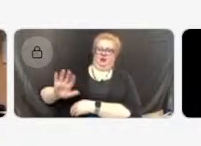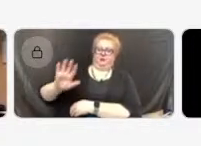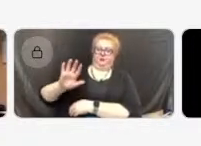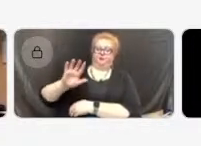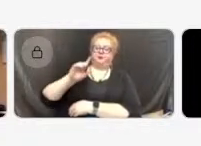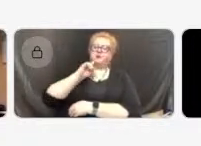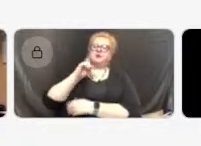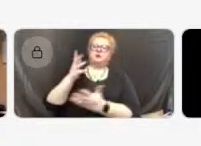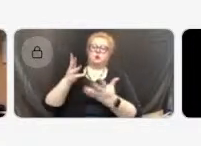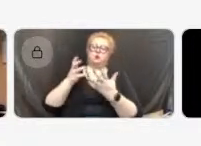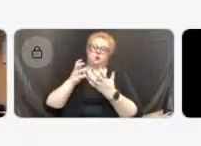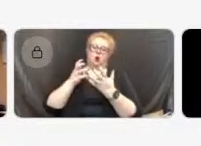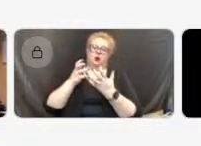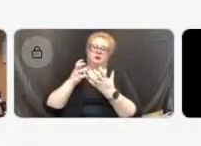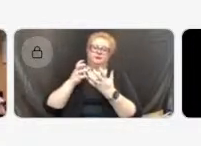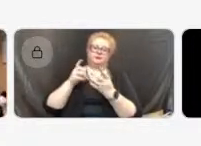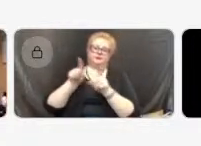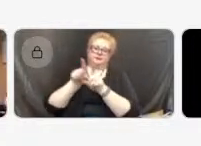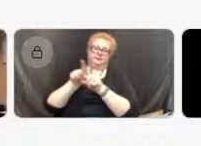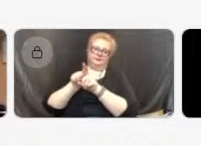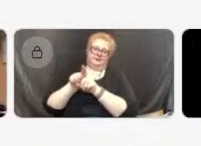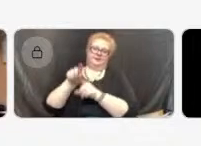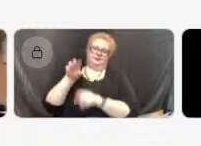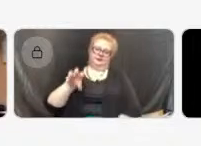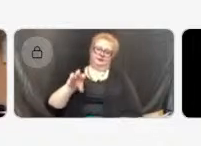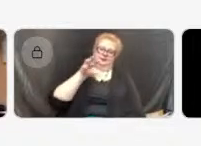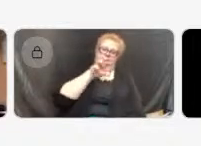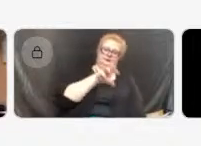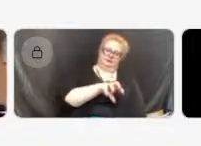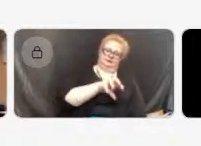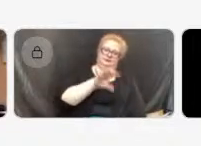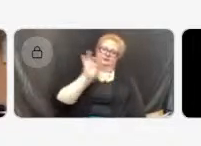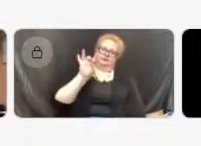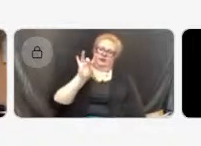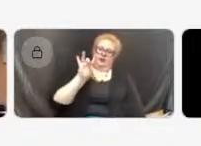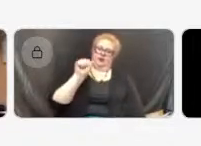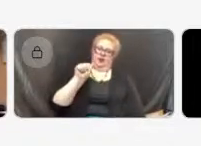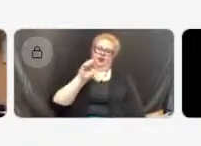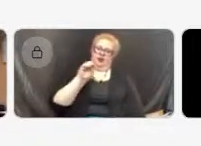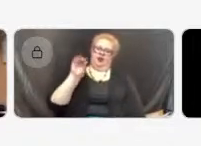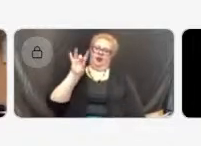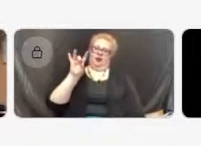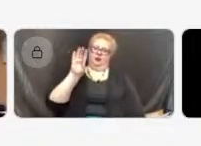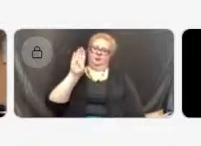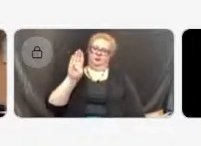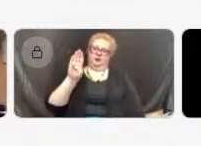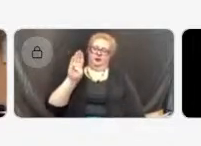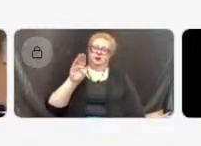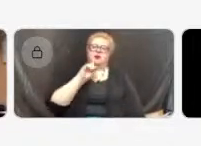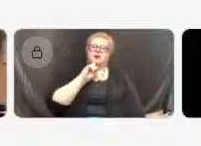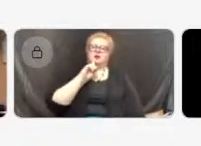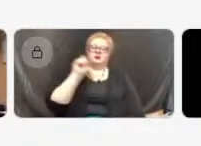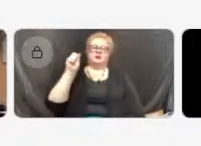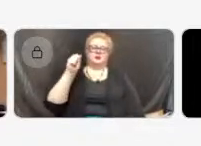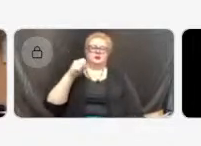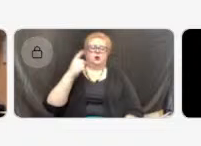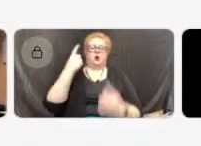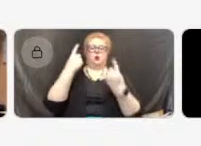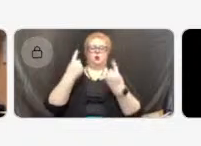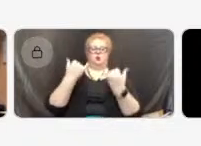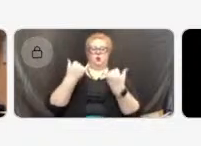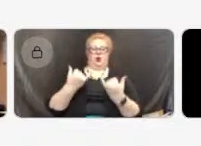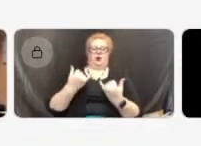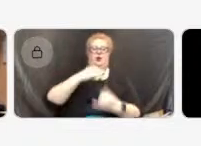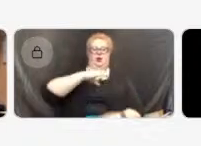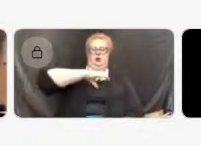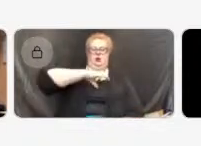is looking to do this development on lots 8A and 8B. Right. I mean, it's one parcel right now, but